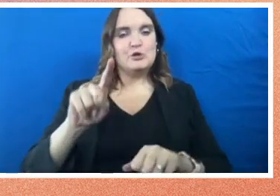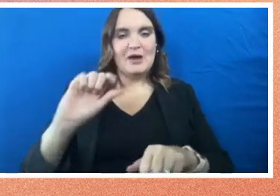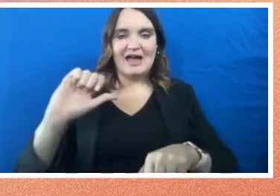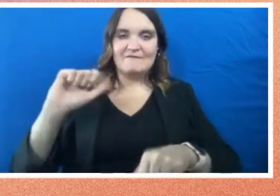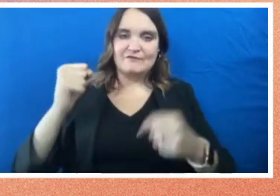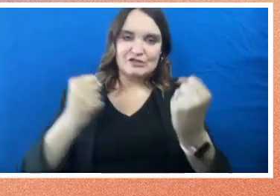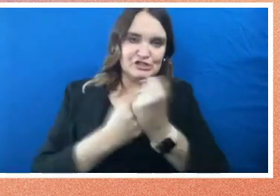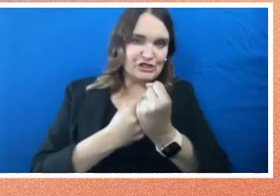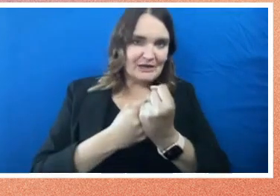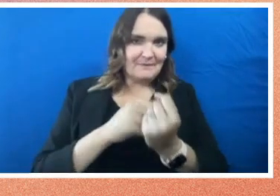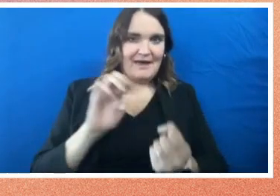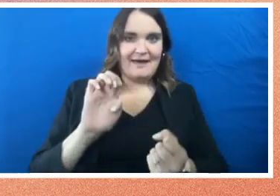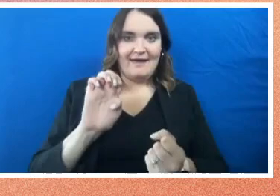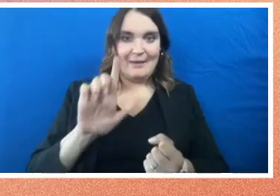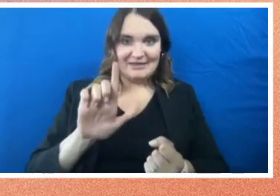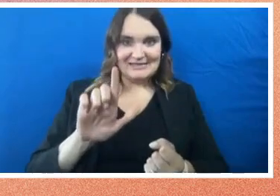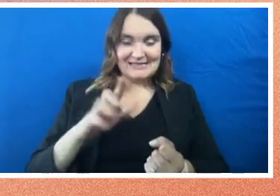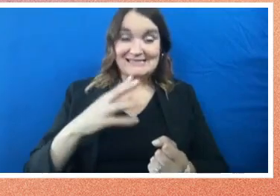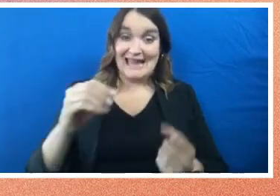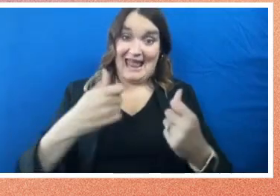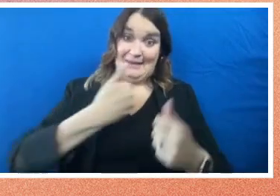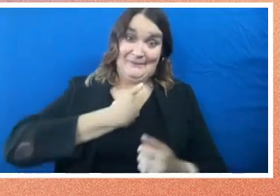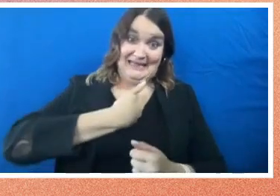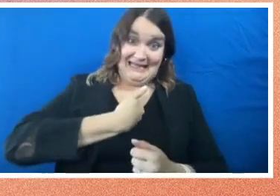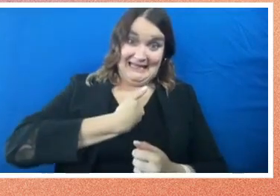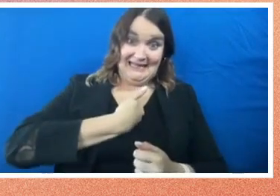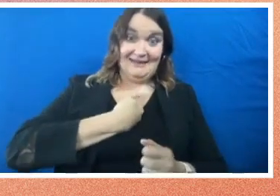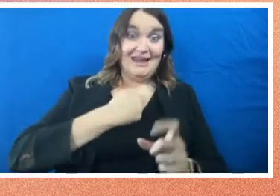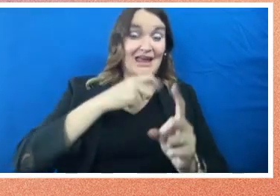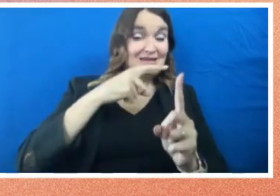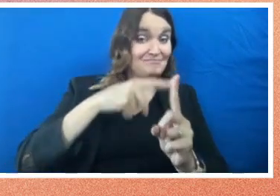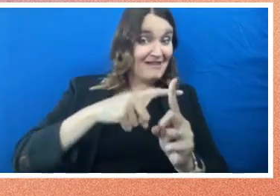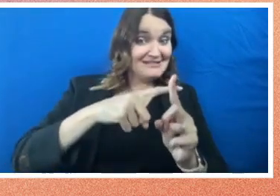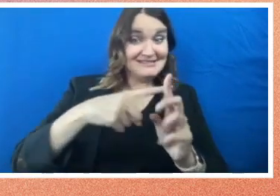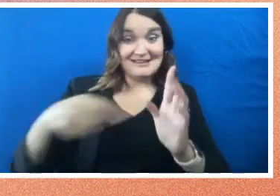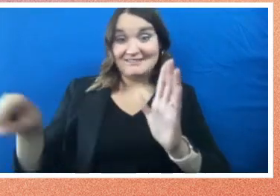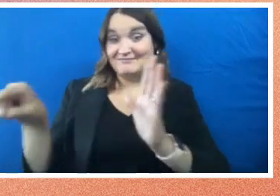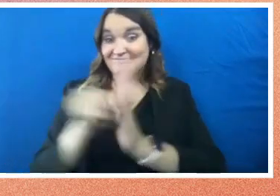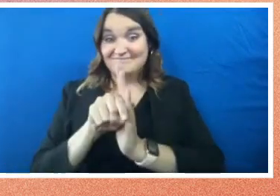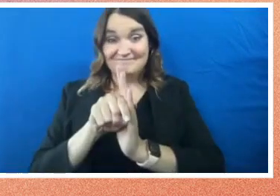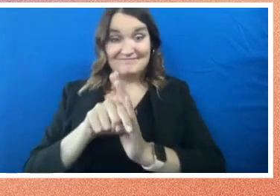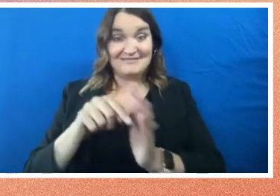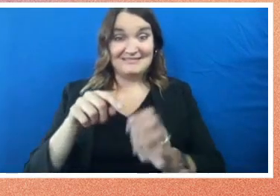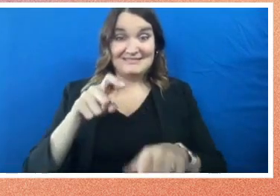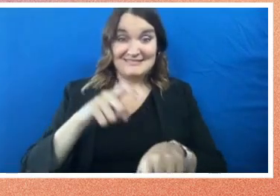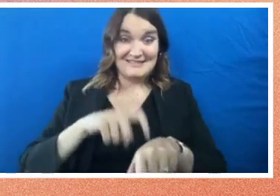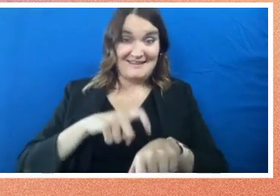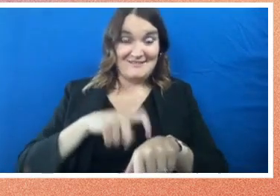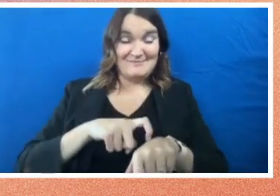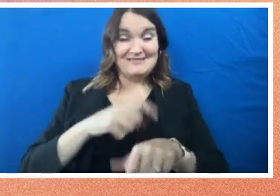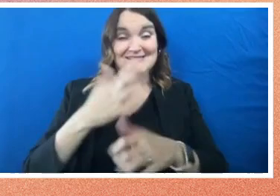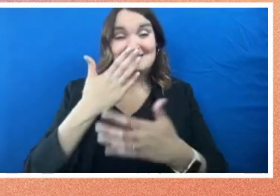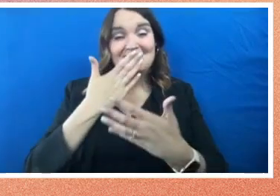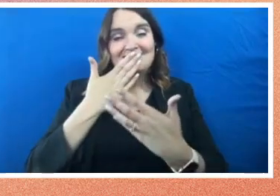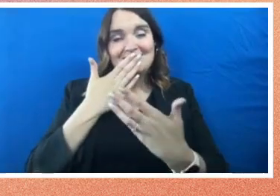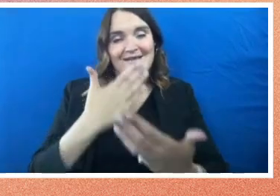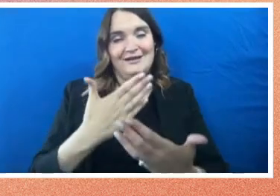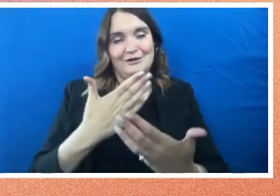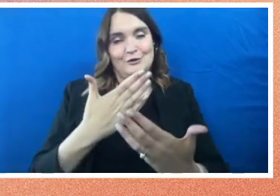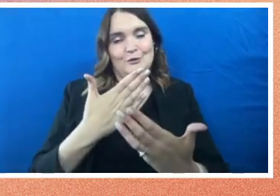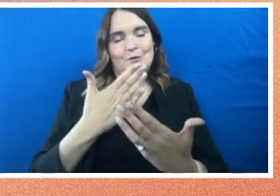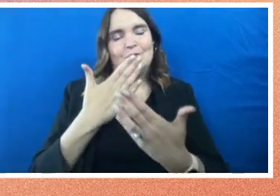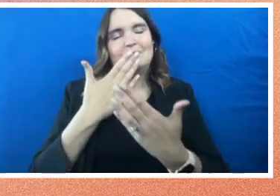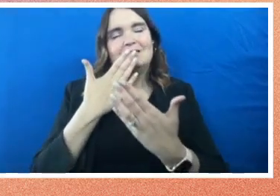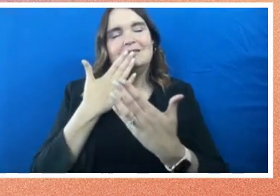me through good times and bad. Thank you. Thank you from the bottom of